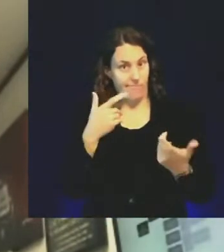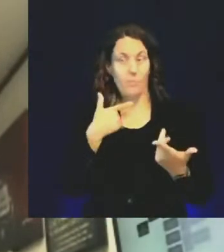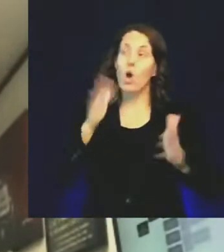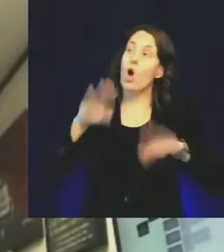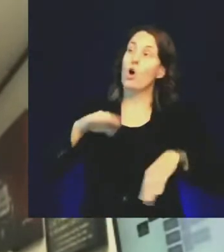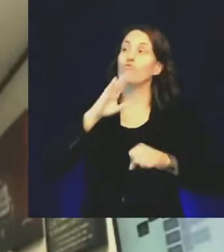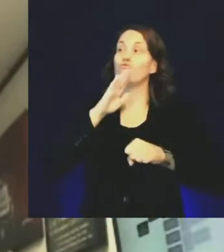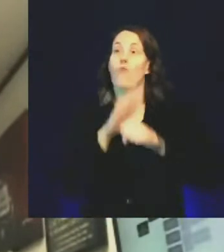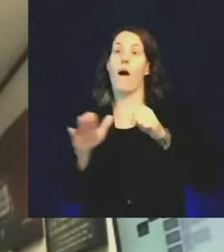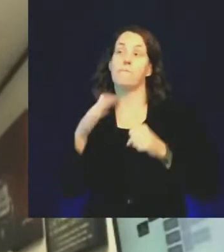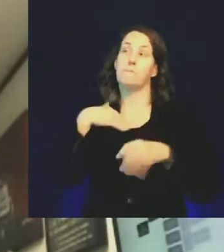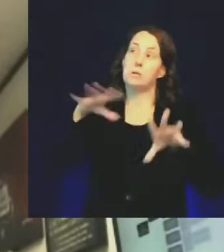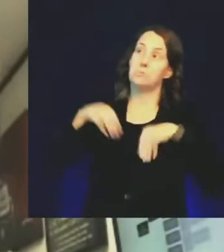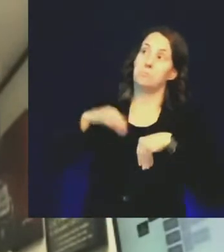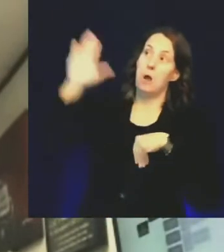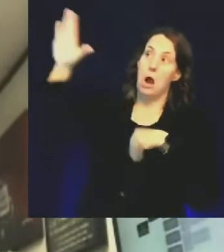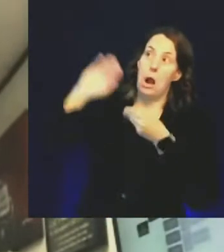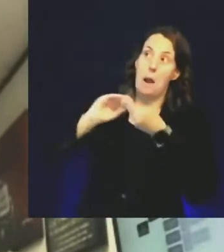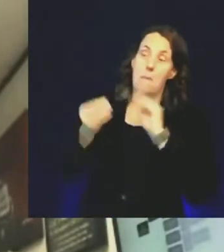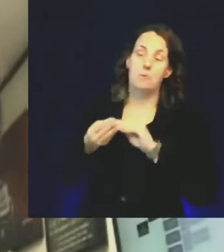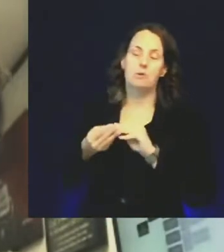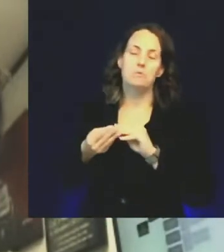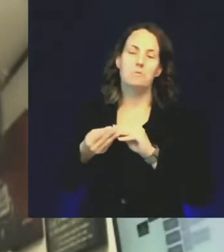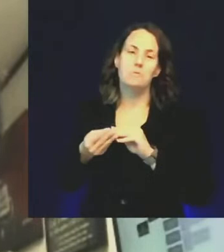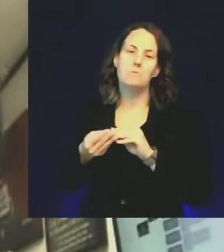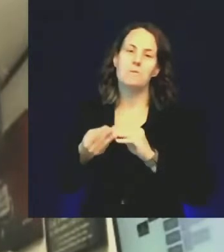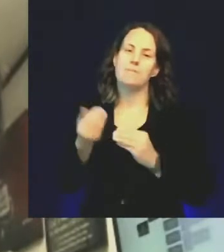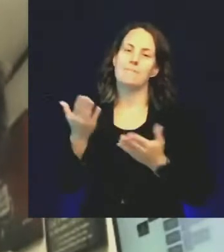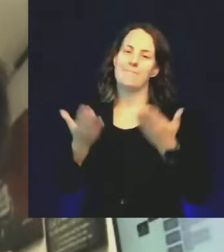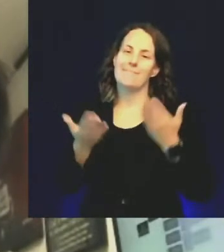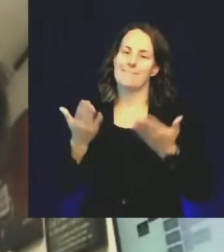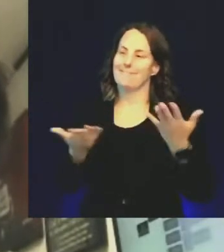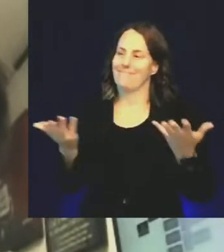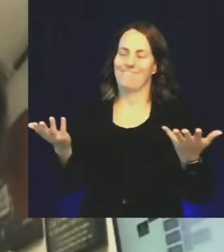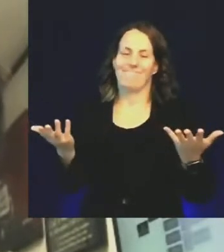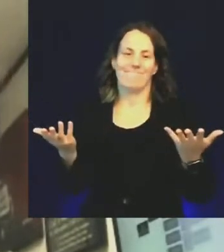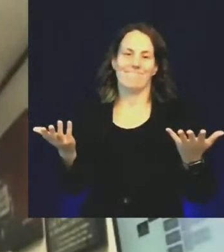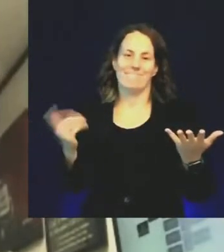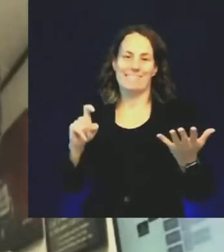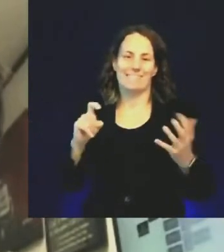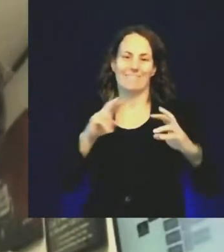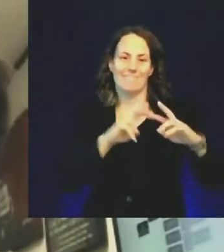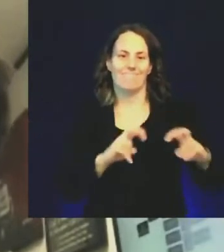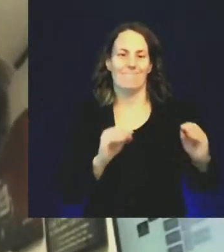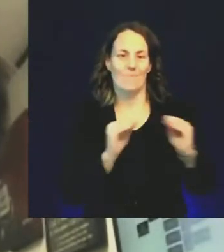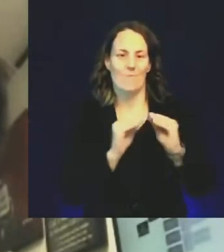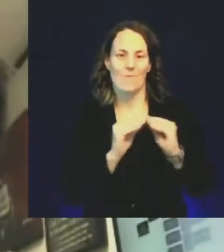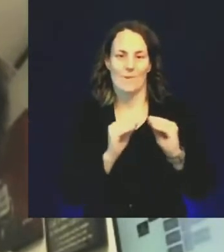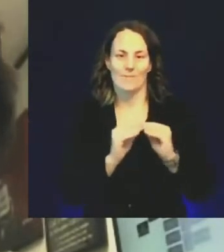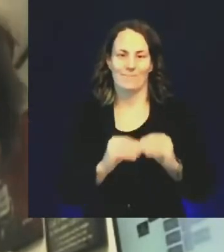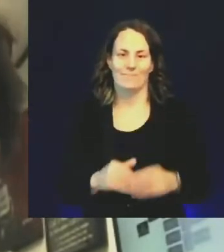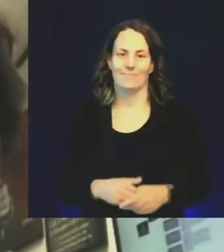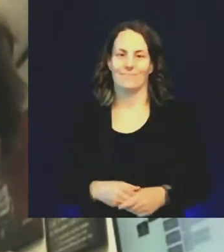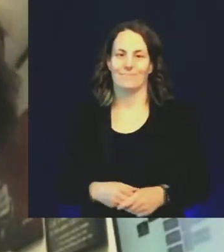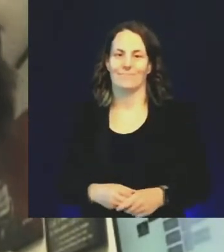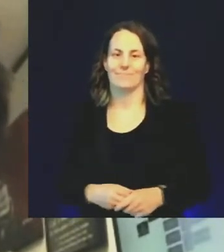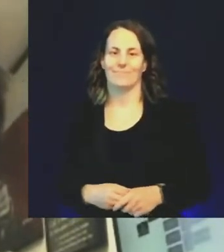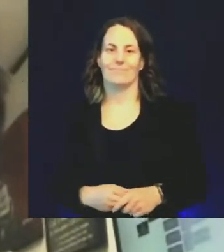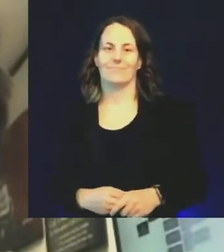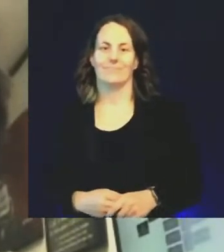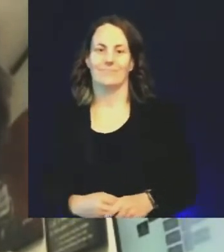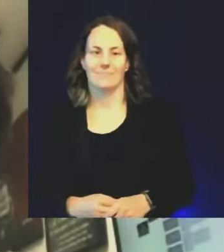what's the best system, the right level of intensity, the number of resources that we need to invest to do this